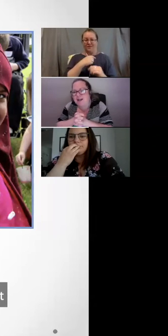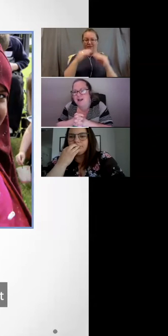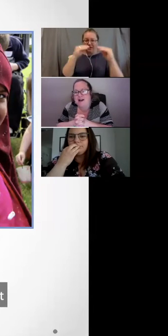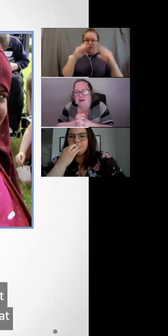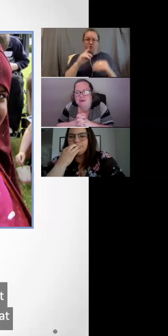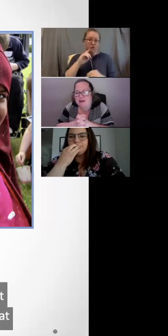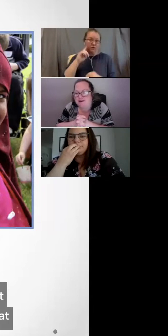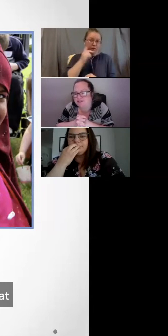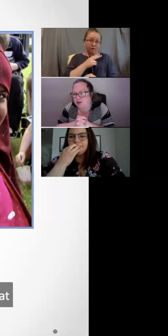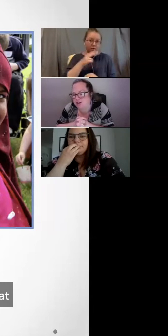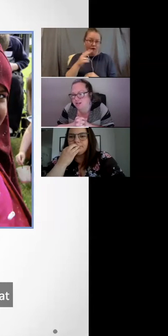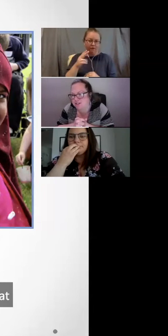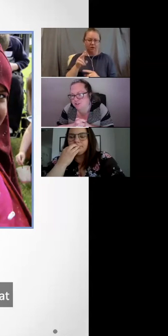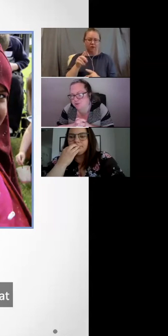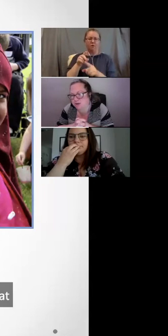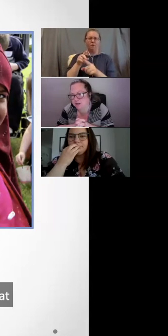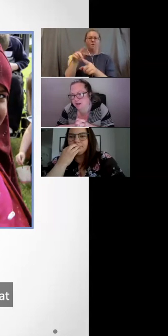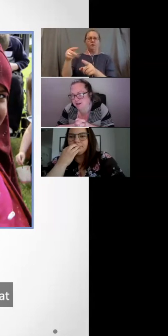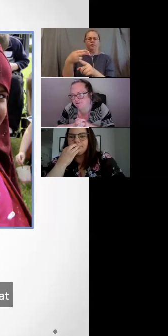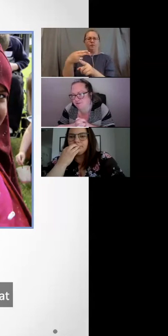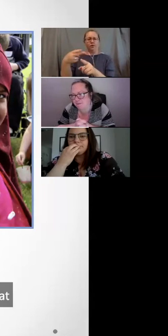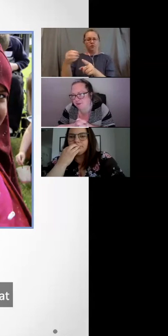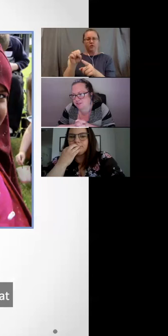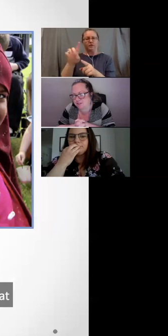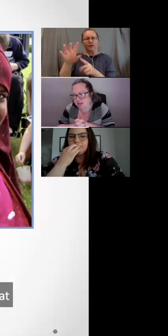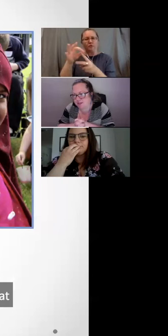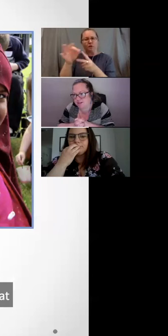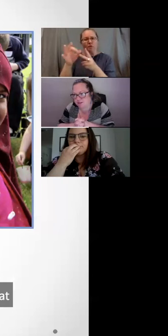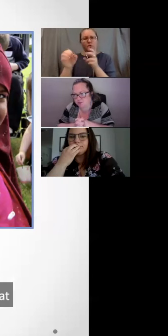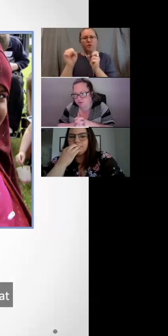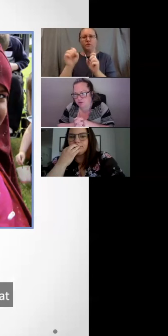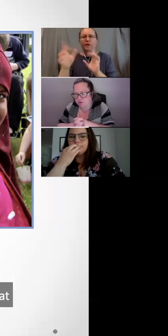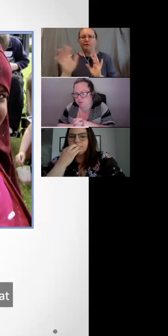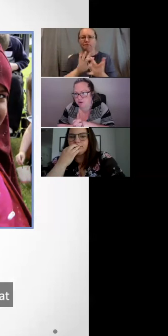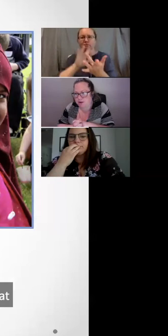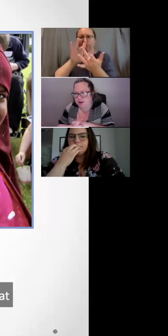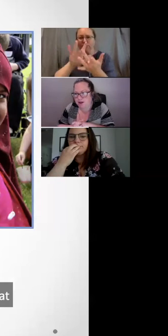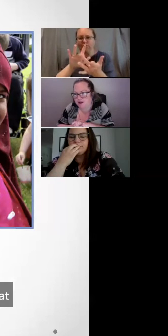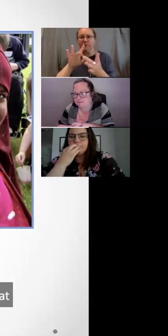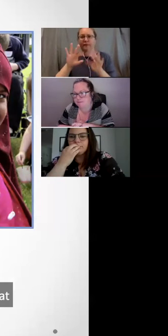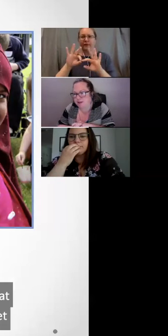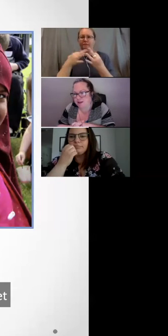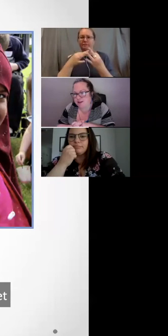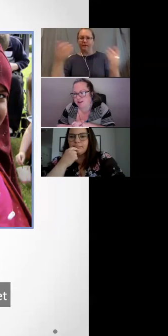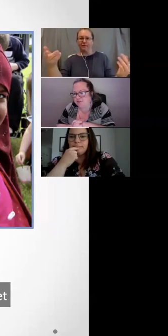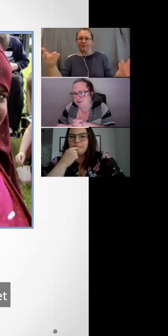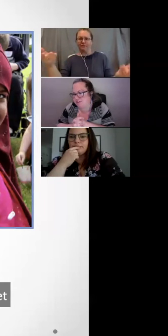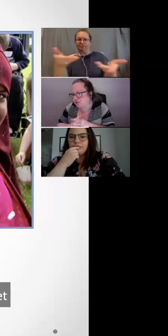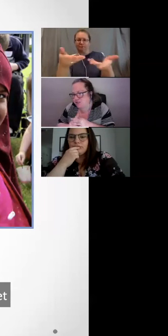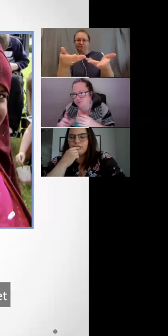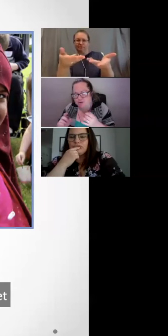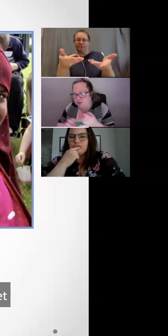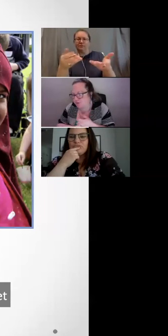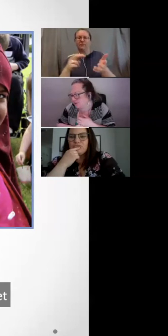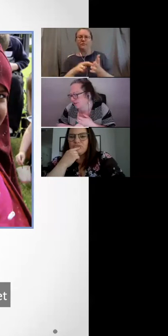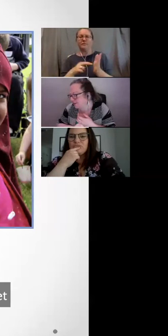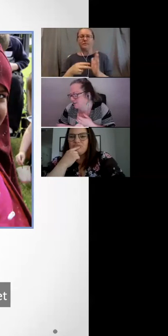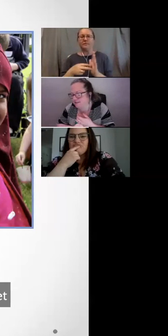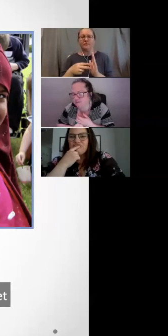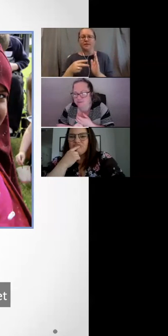option, and to contact you and get families to get in touch with you, even if it's just